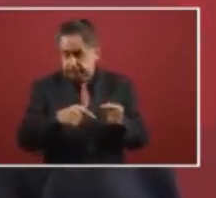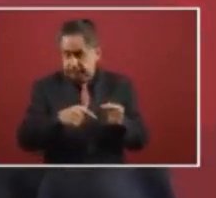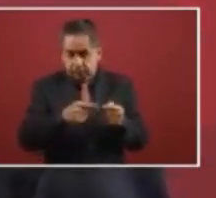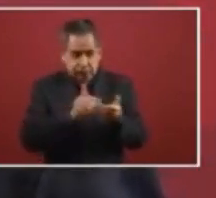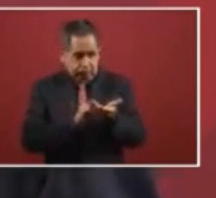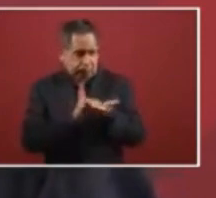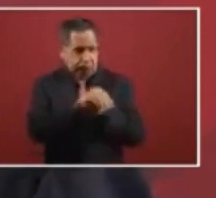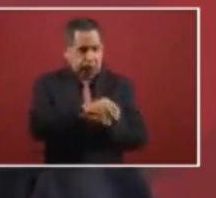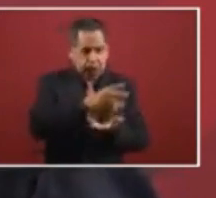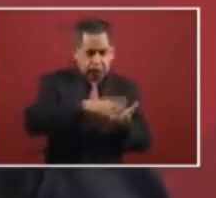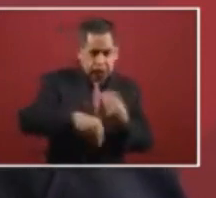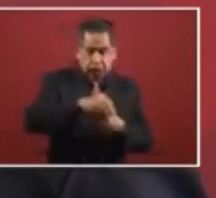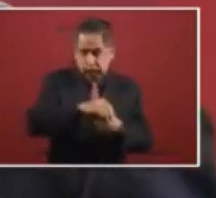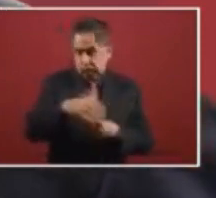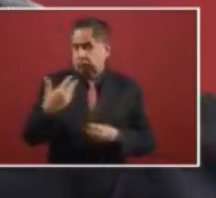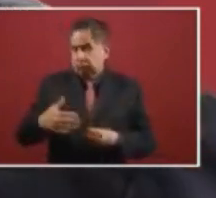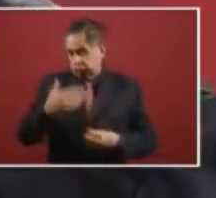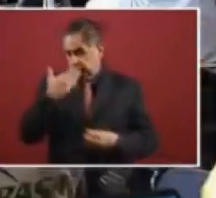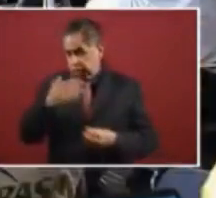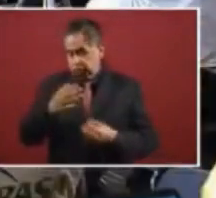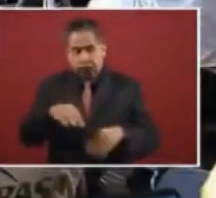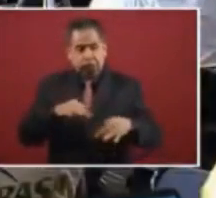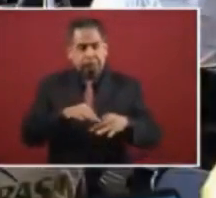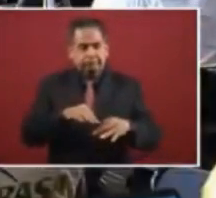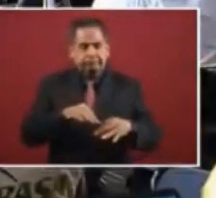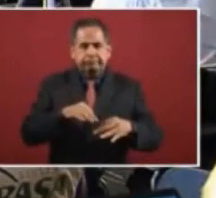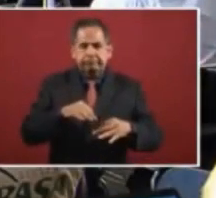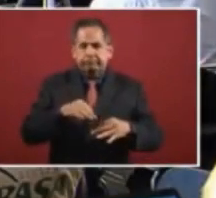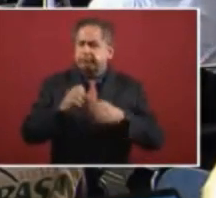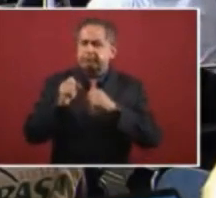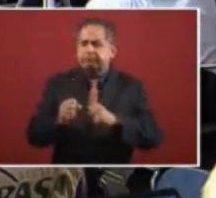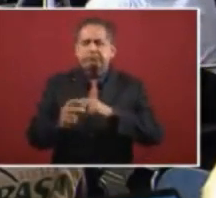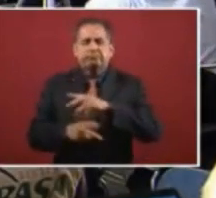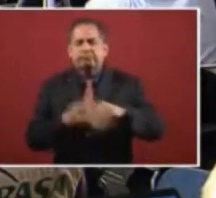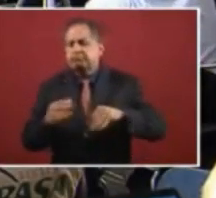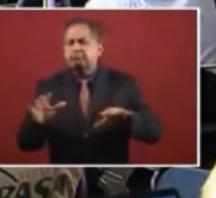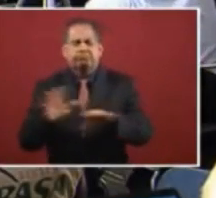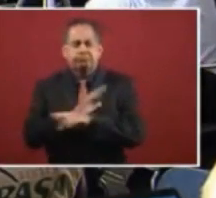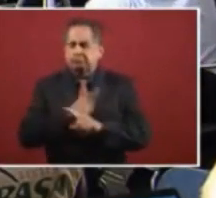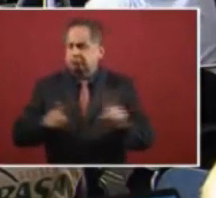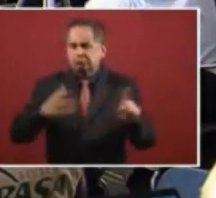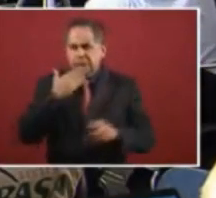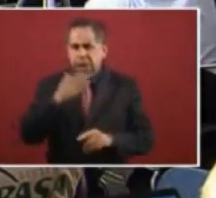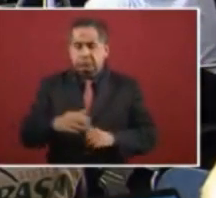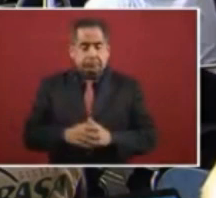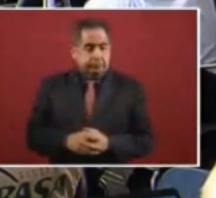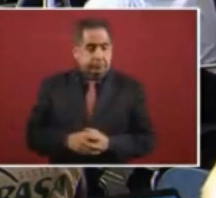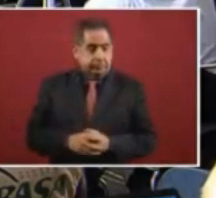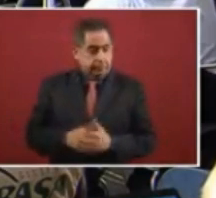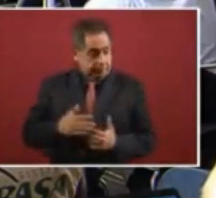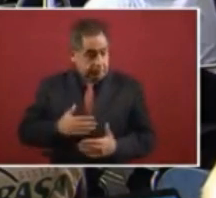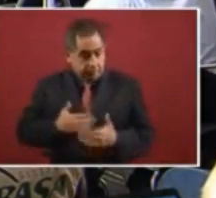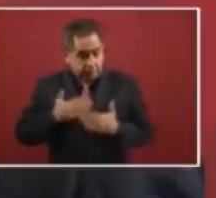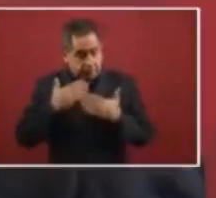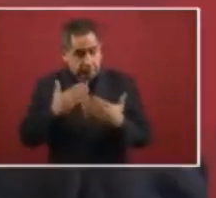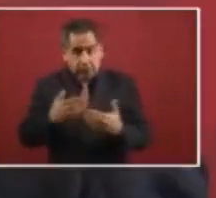effect for investment, which is very important, things will be very